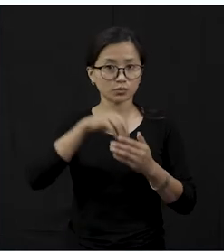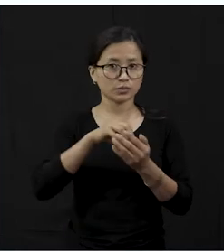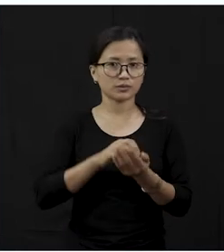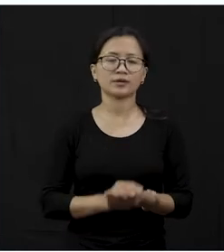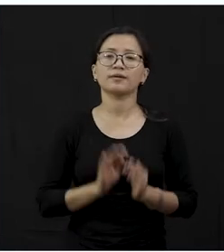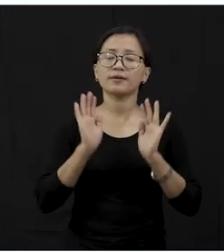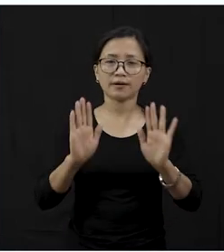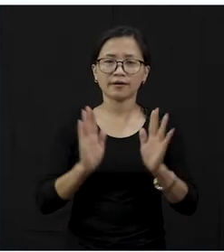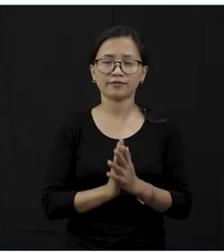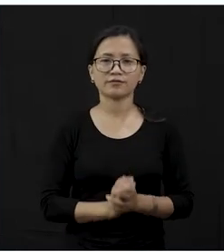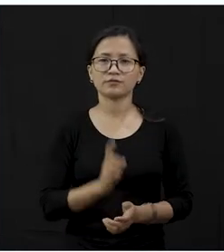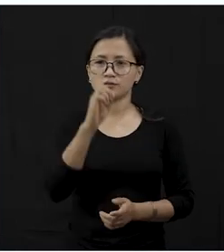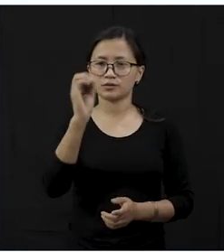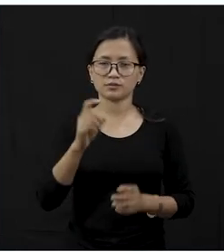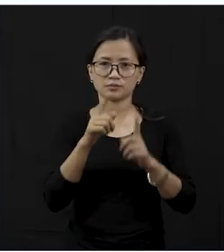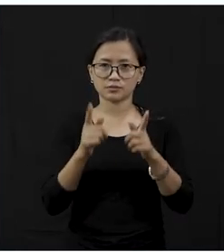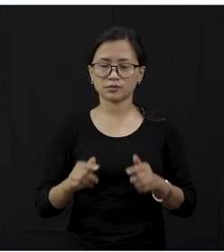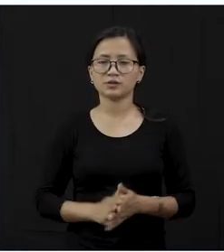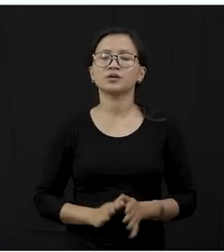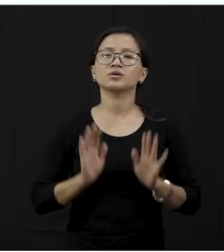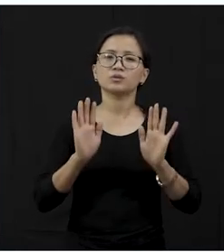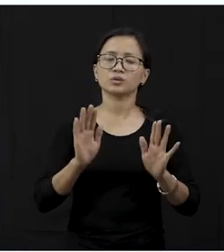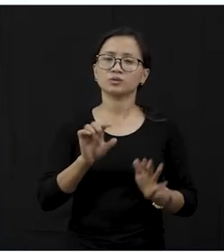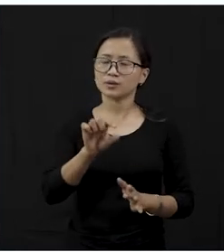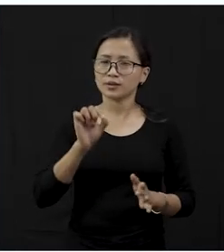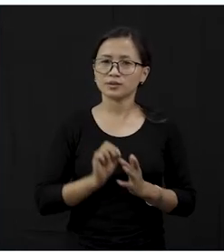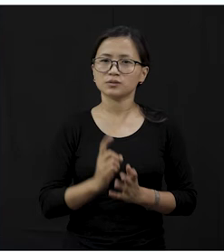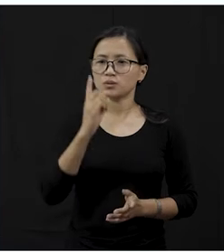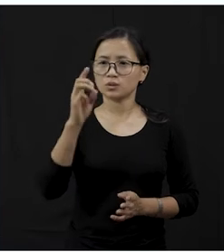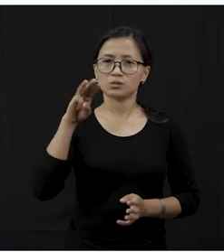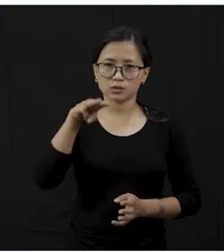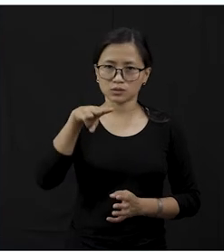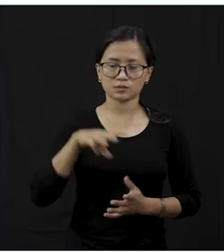into 100, you have 1,000. Okay.